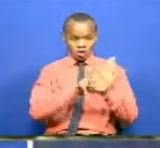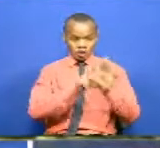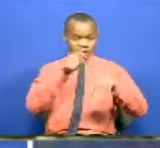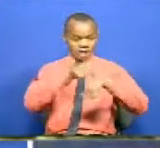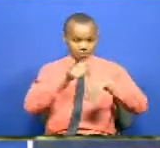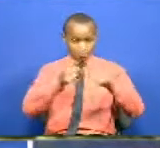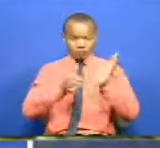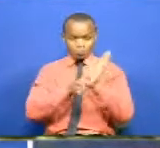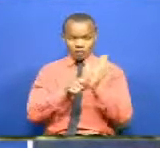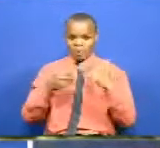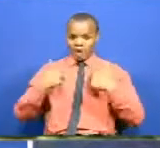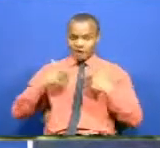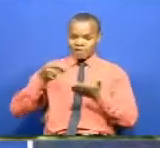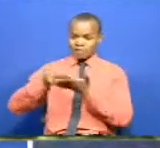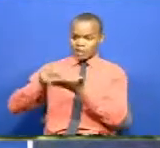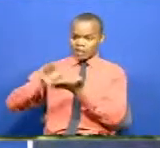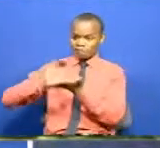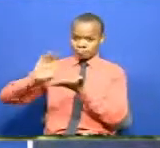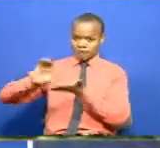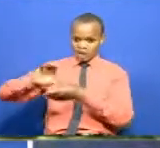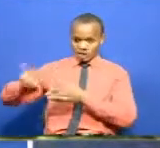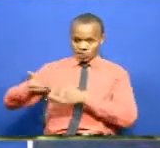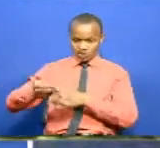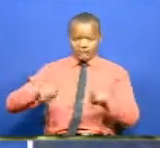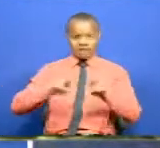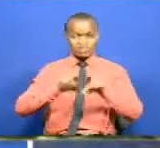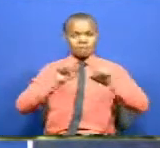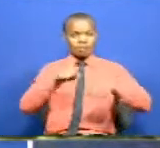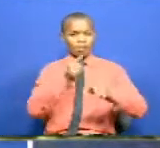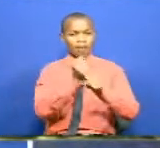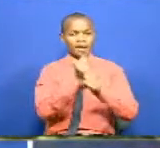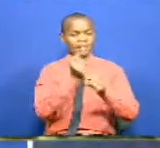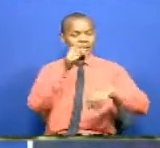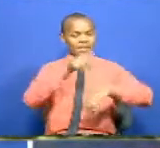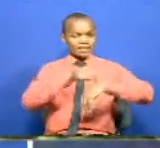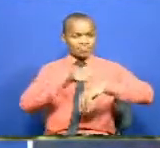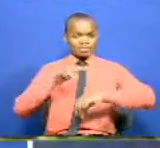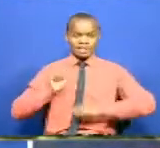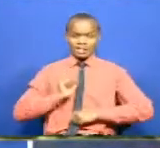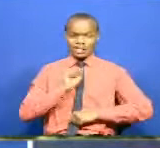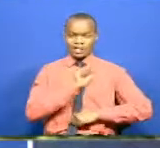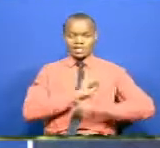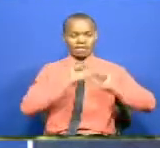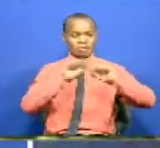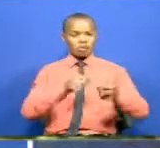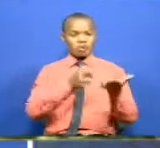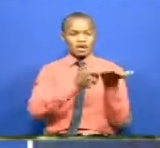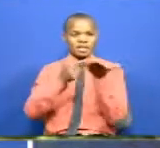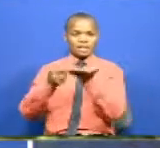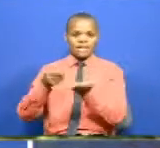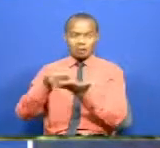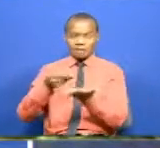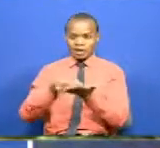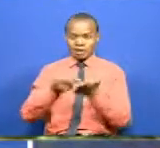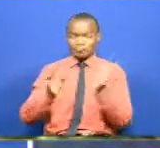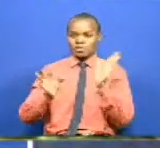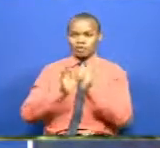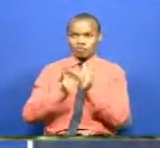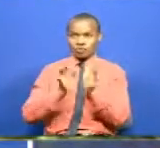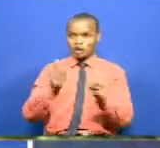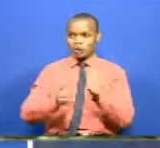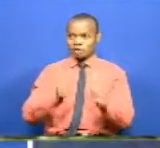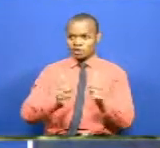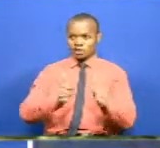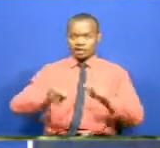revenue. And that one will allow time senators to ventilate on the matter of revenue of allocation formula